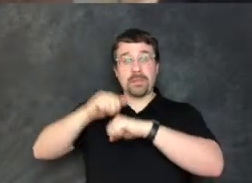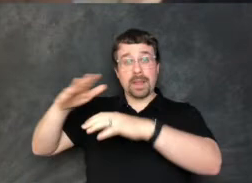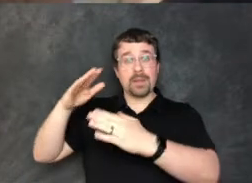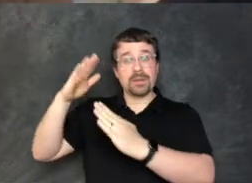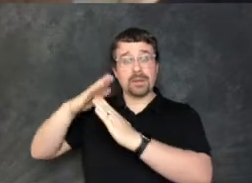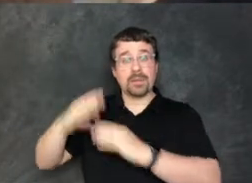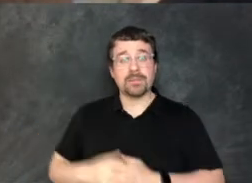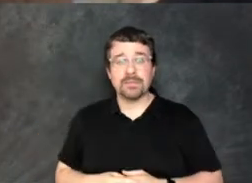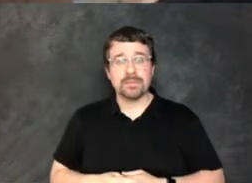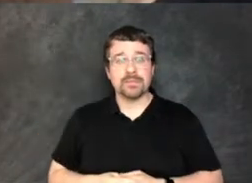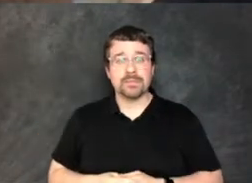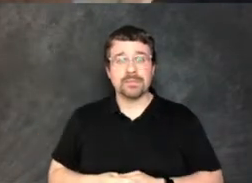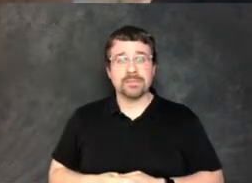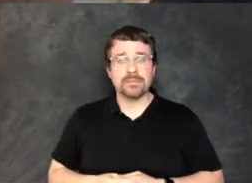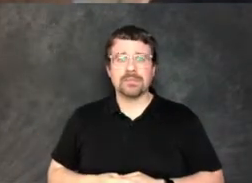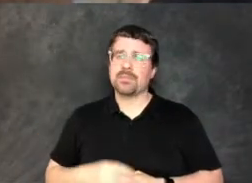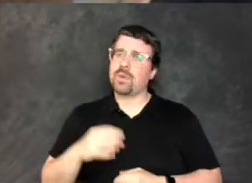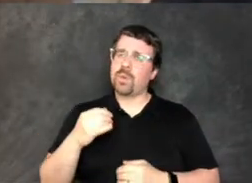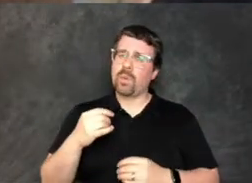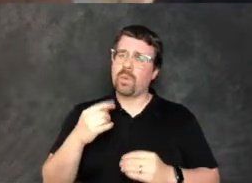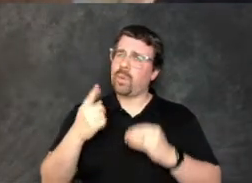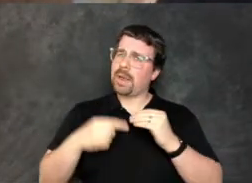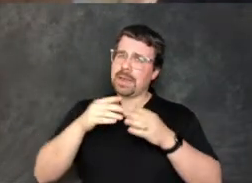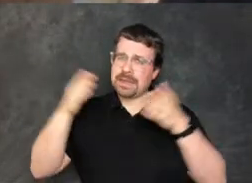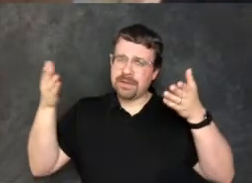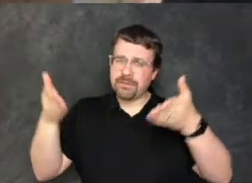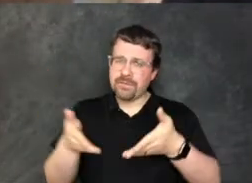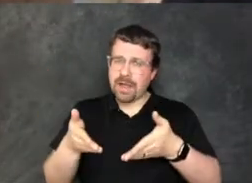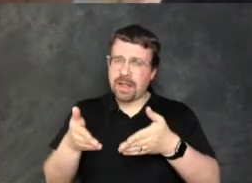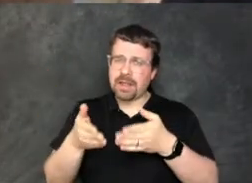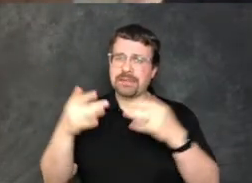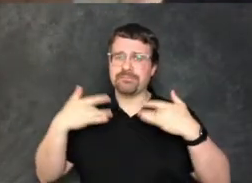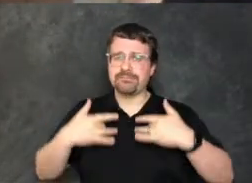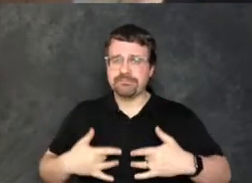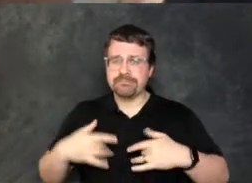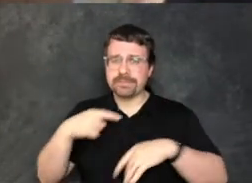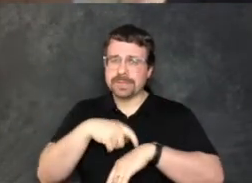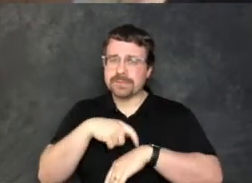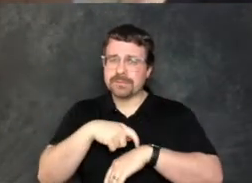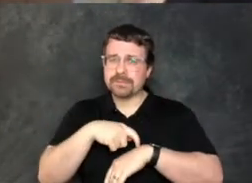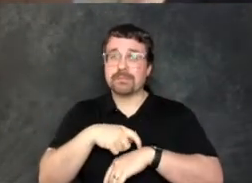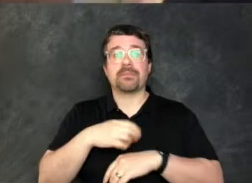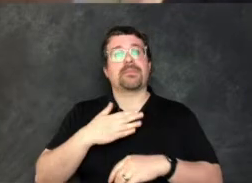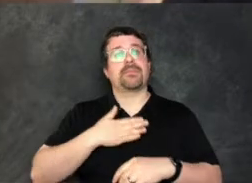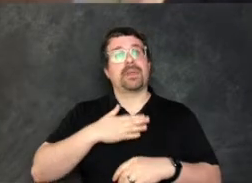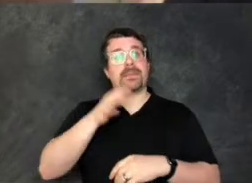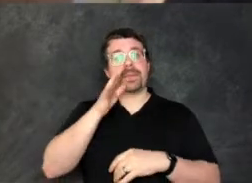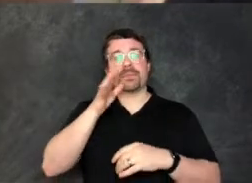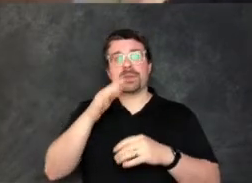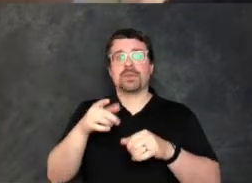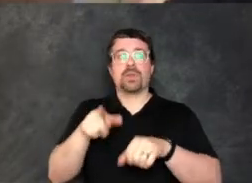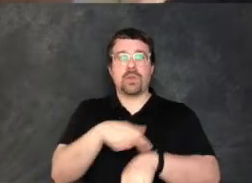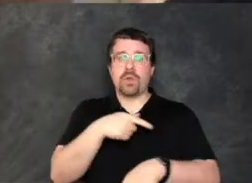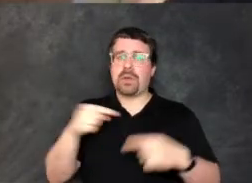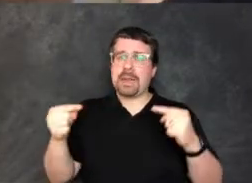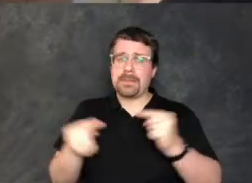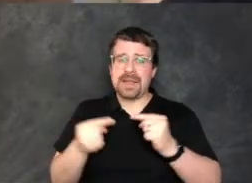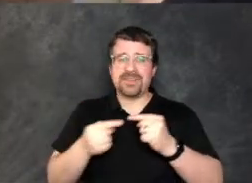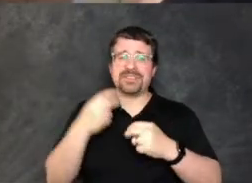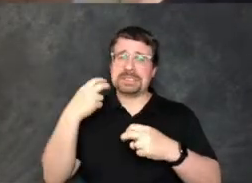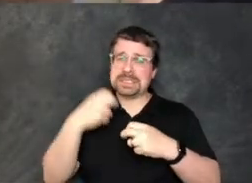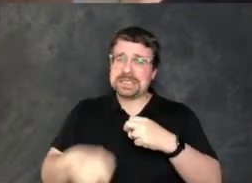its glory on the mountaintop. But what about in the valley? You know, my mother took a